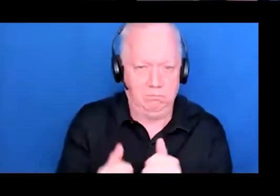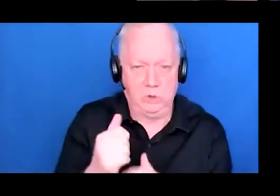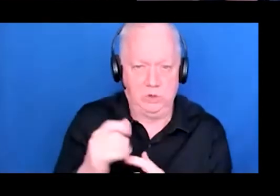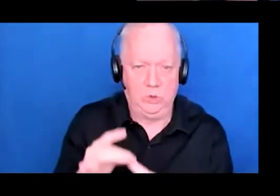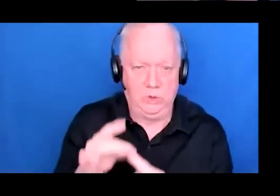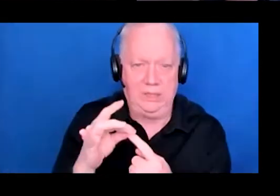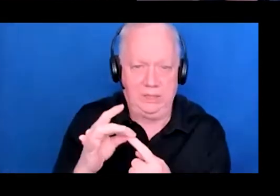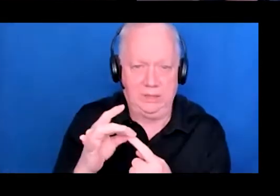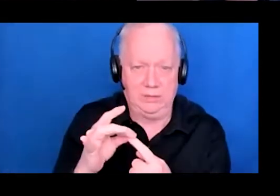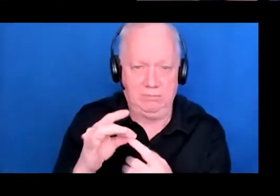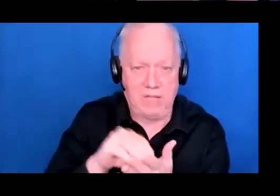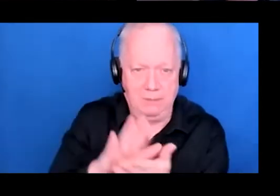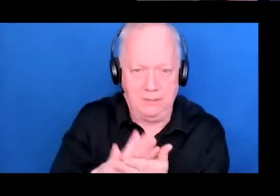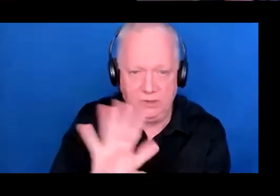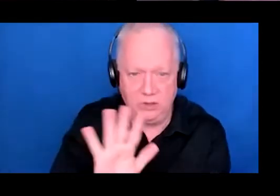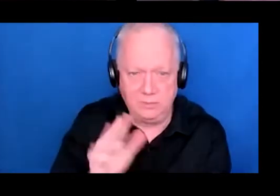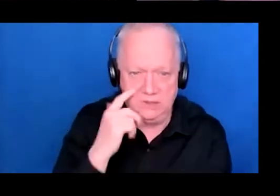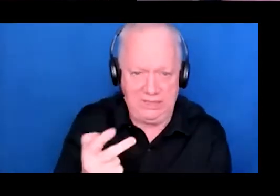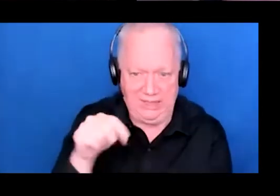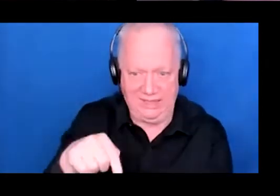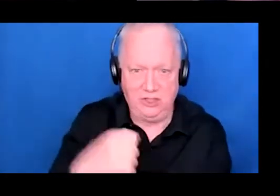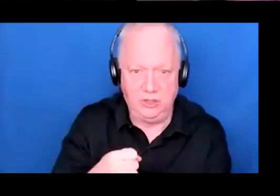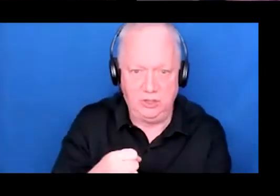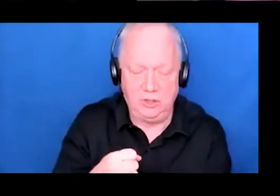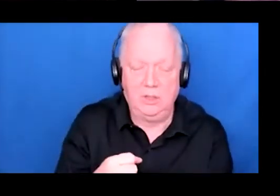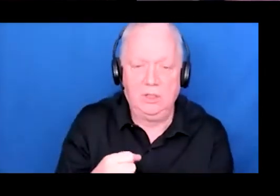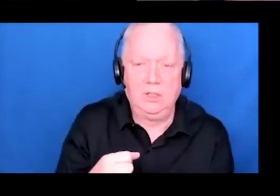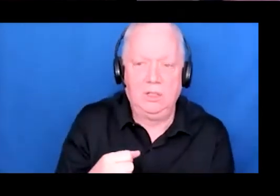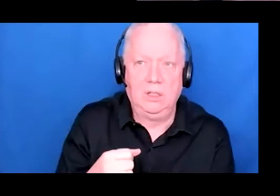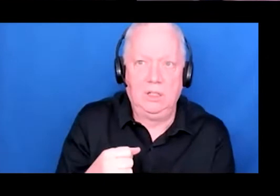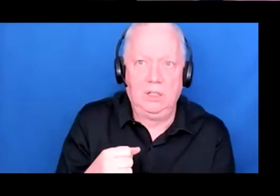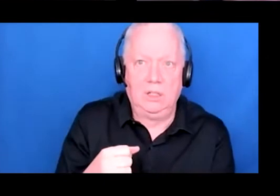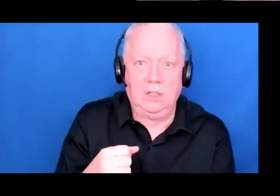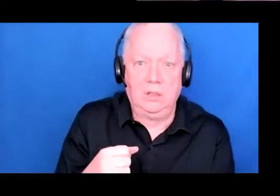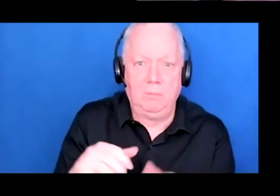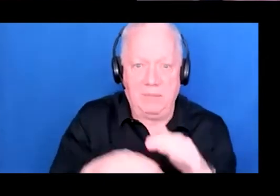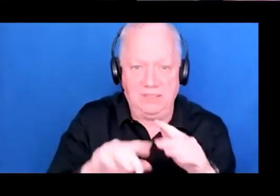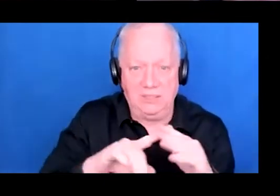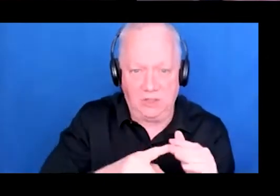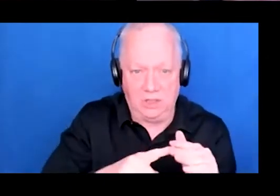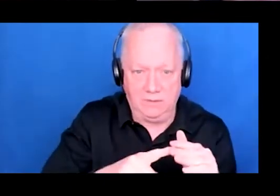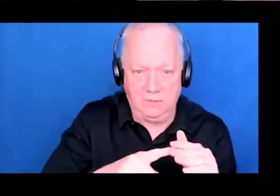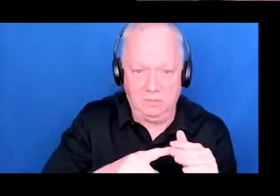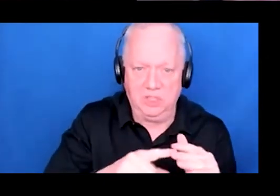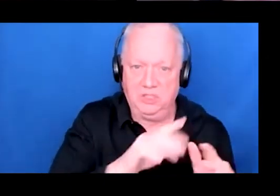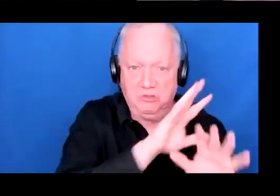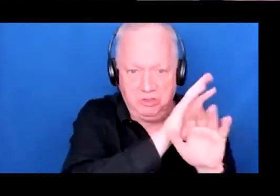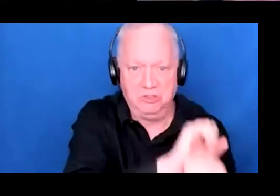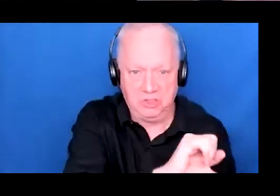unique documentaries that I've seen this year is that it basically starts off fairly